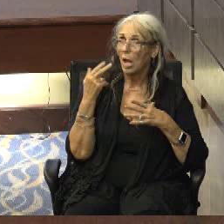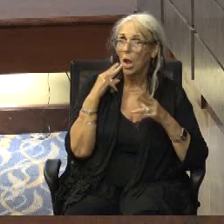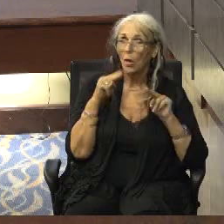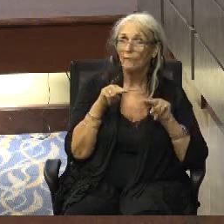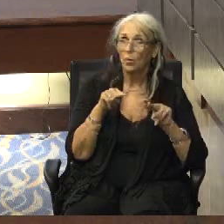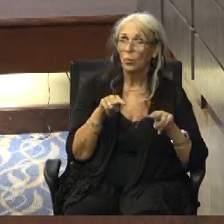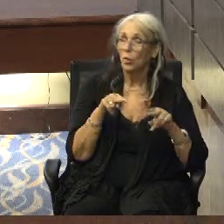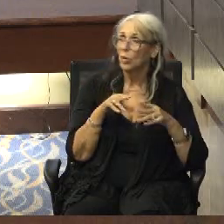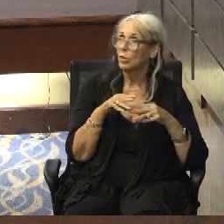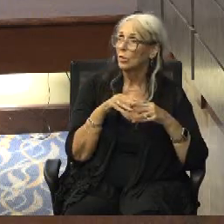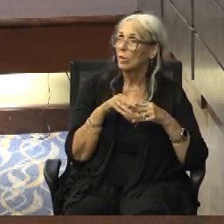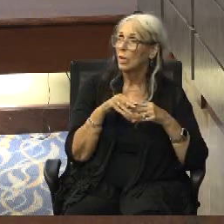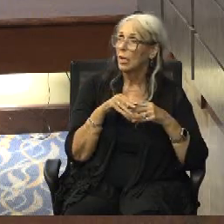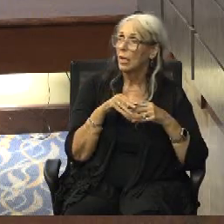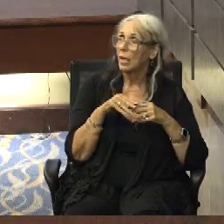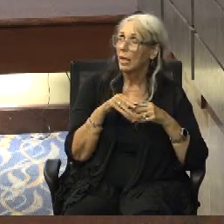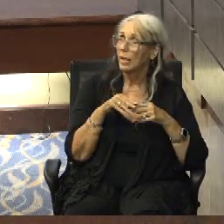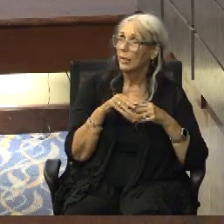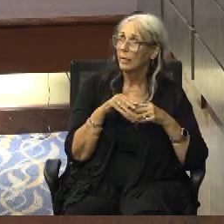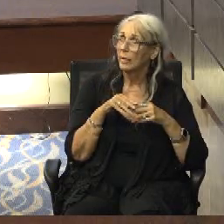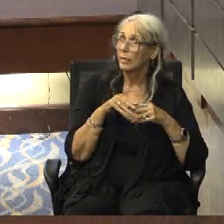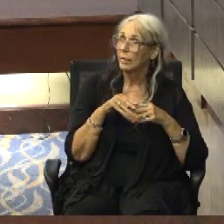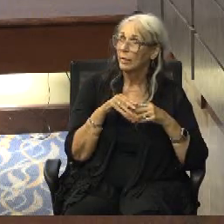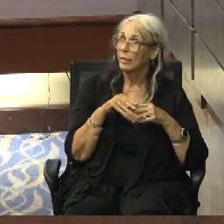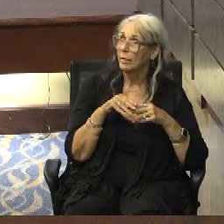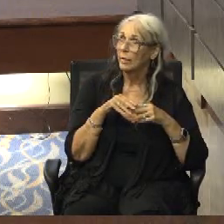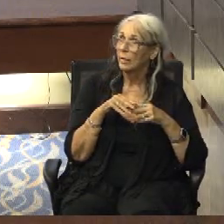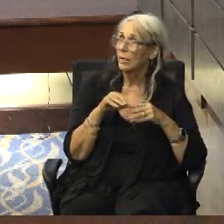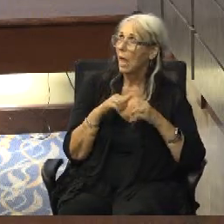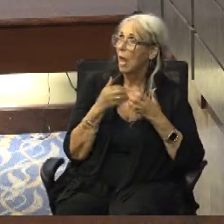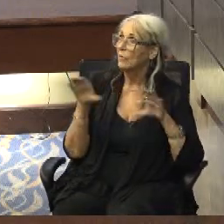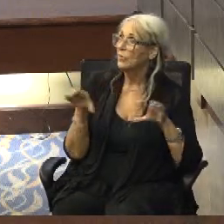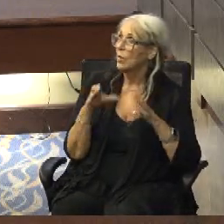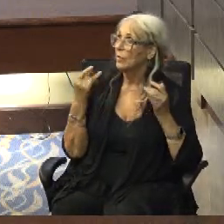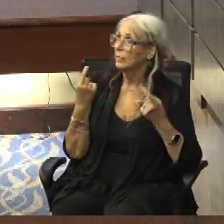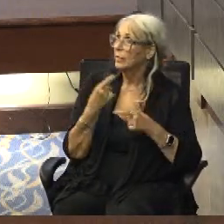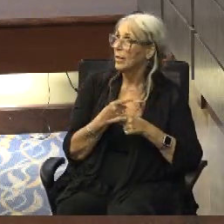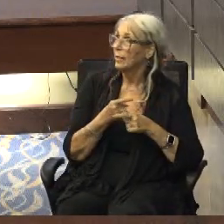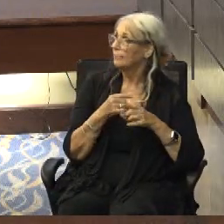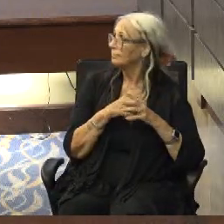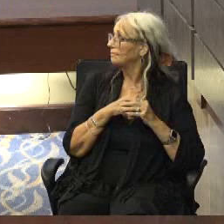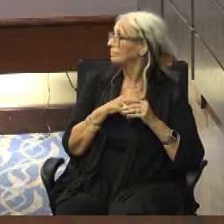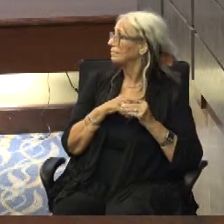can deploy those dollars into our community thoughtfully as we've done to date.